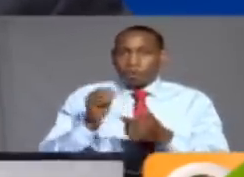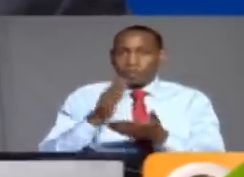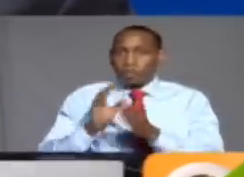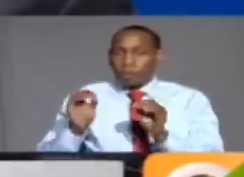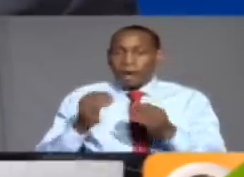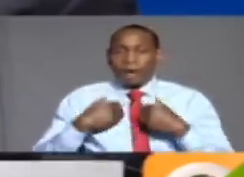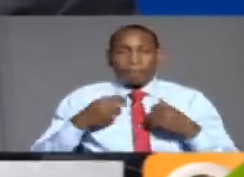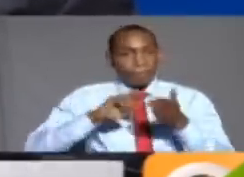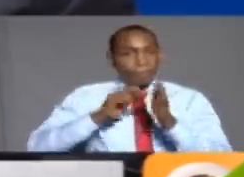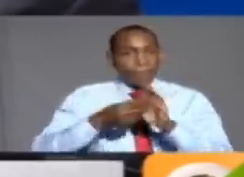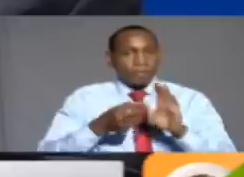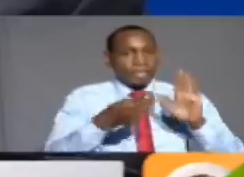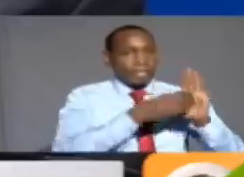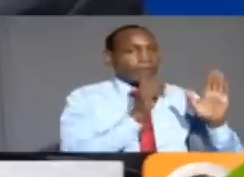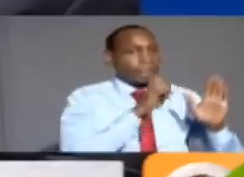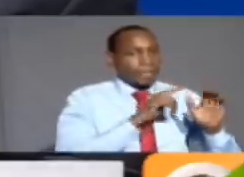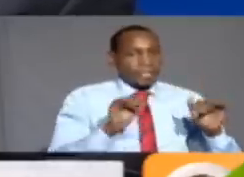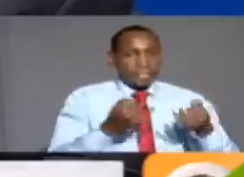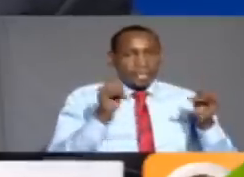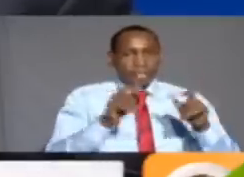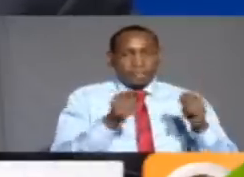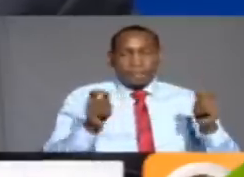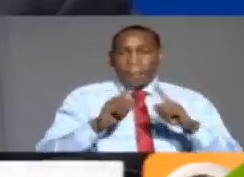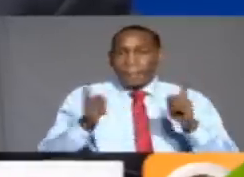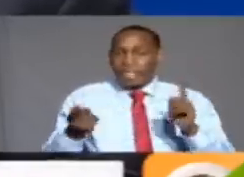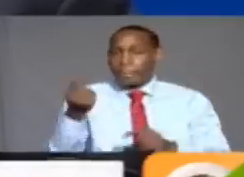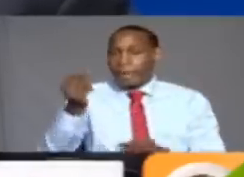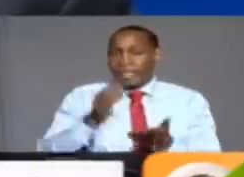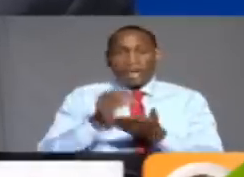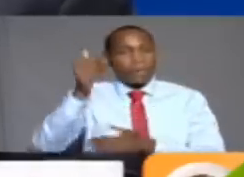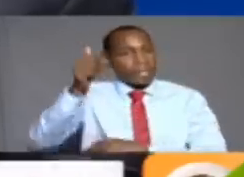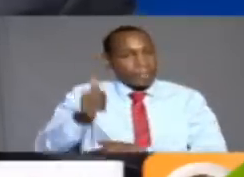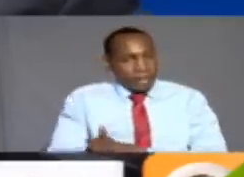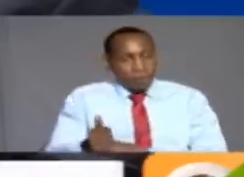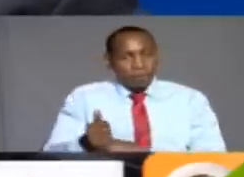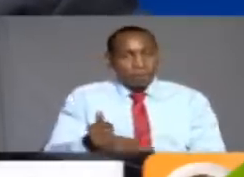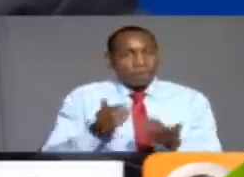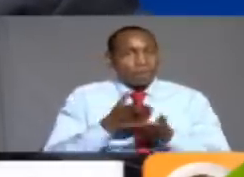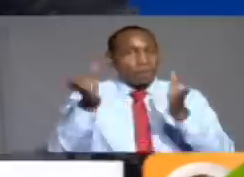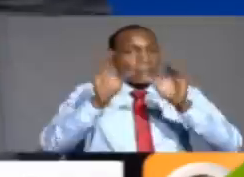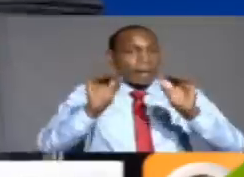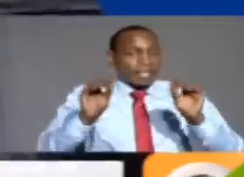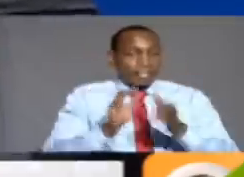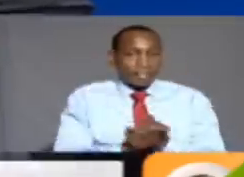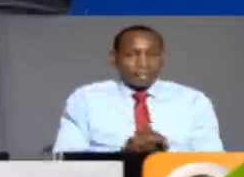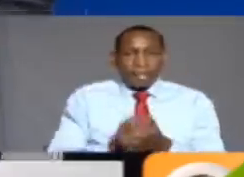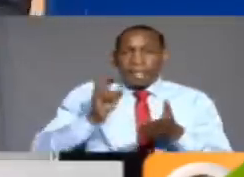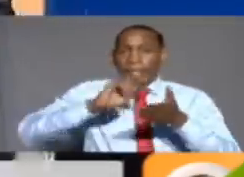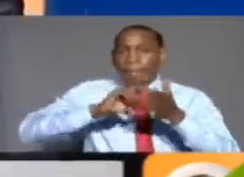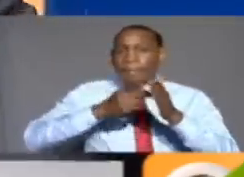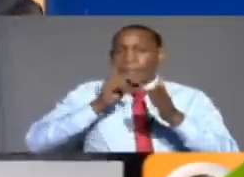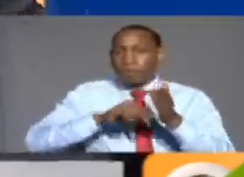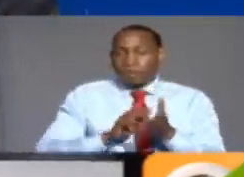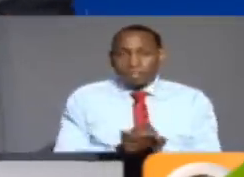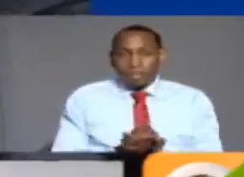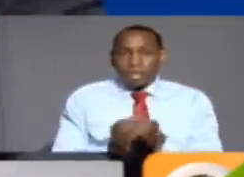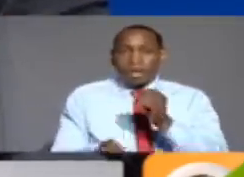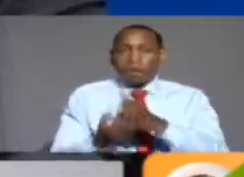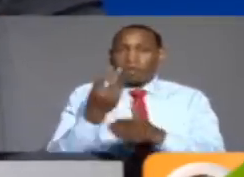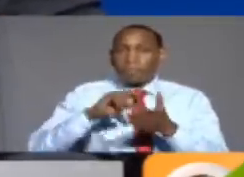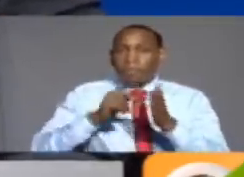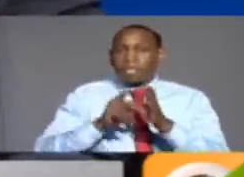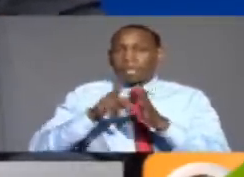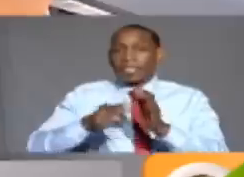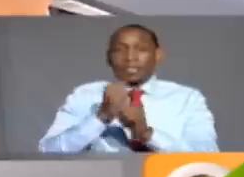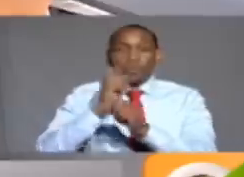have been advertised in newspapers that do not have money allocated in the budget. What does that mean? When you go and launch that project, what are you